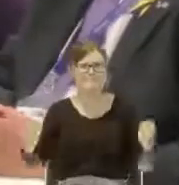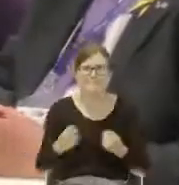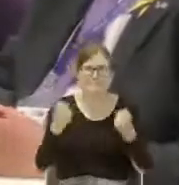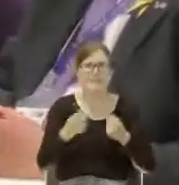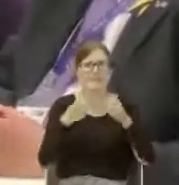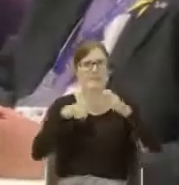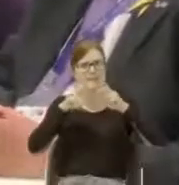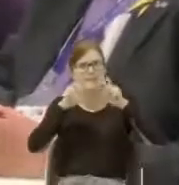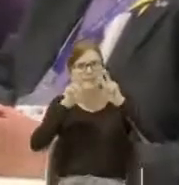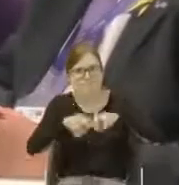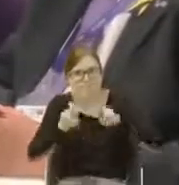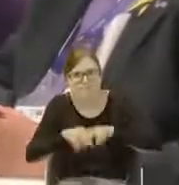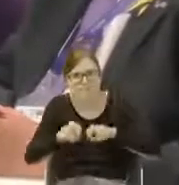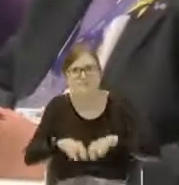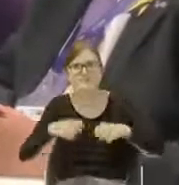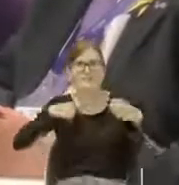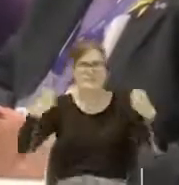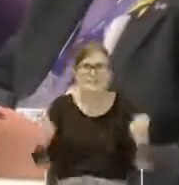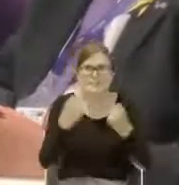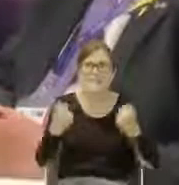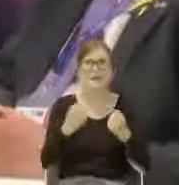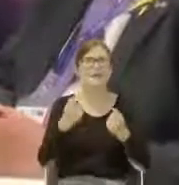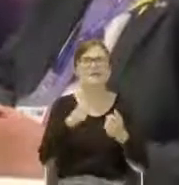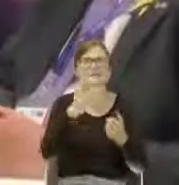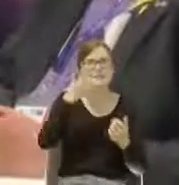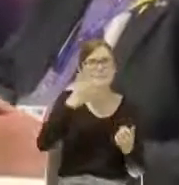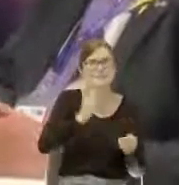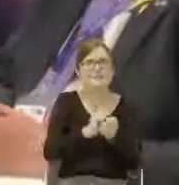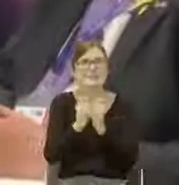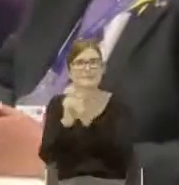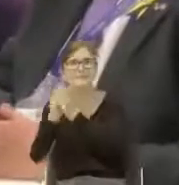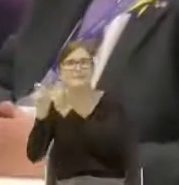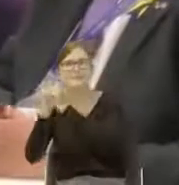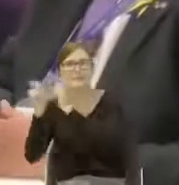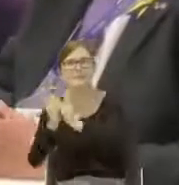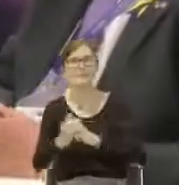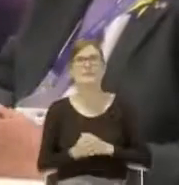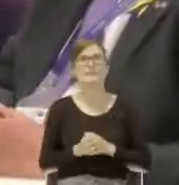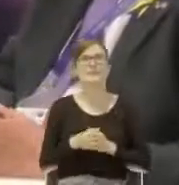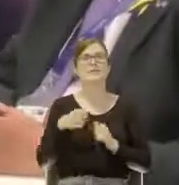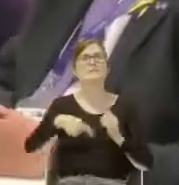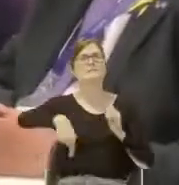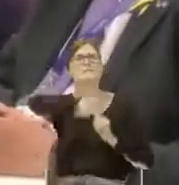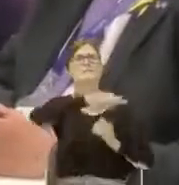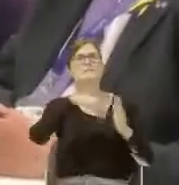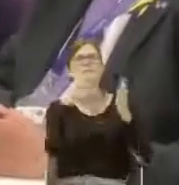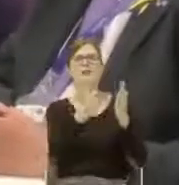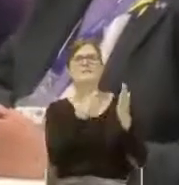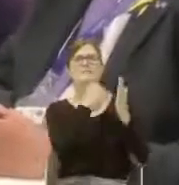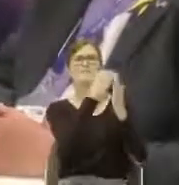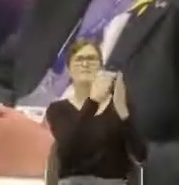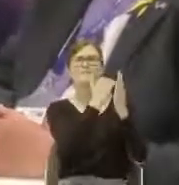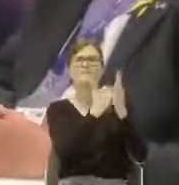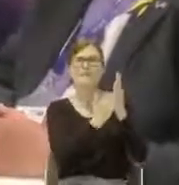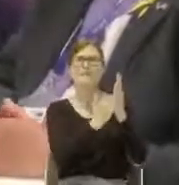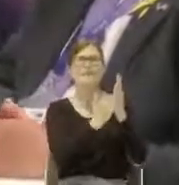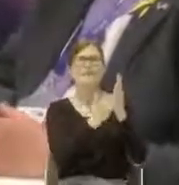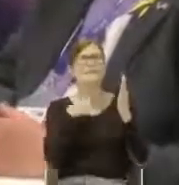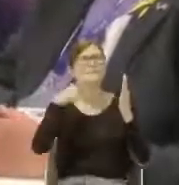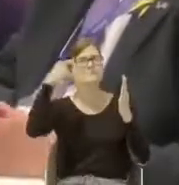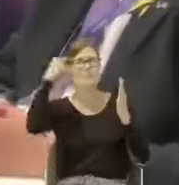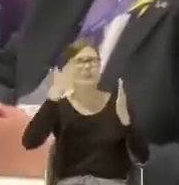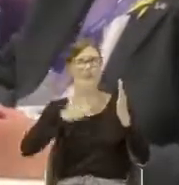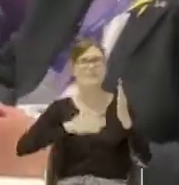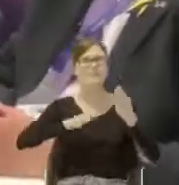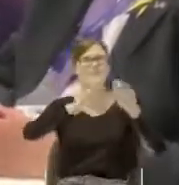and take concrete steps to transform our future of our city and of our generation. So thank you